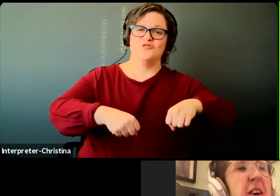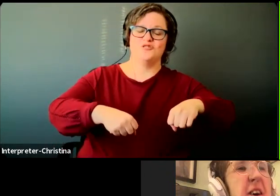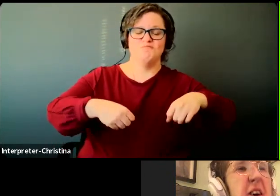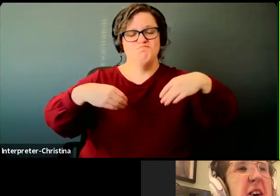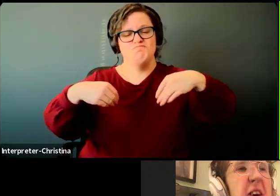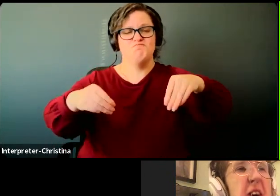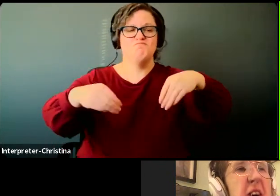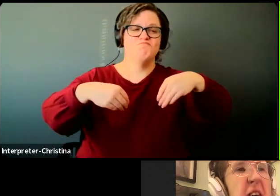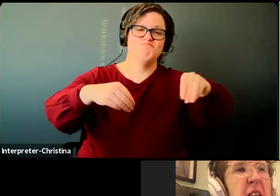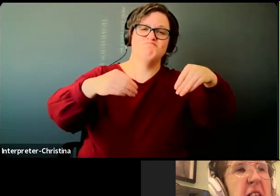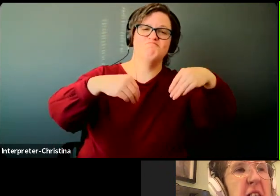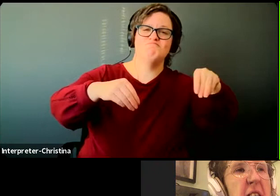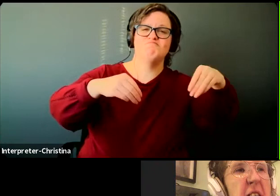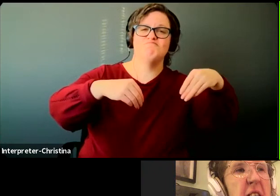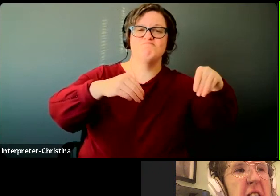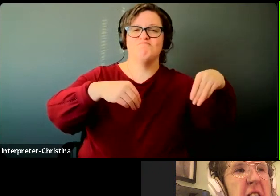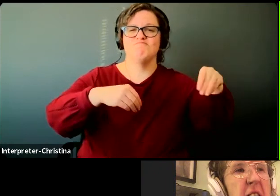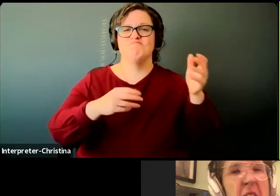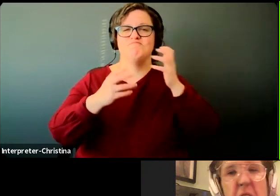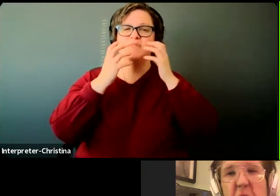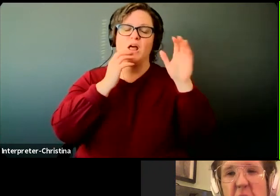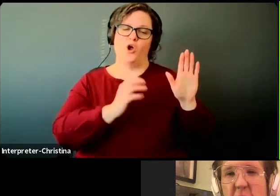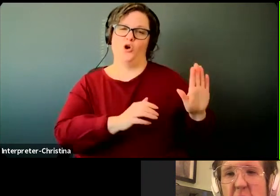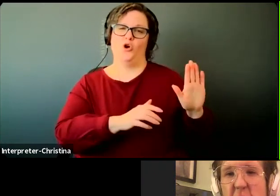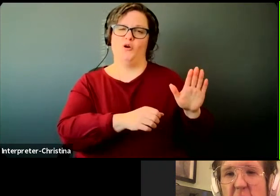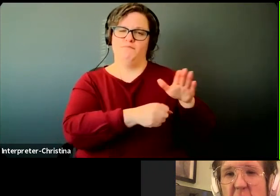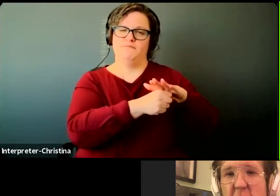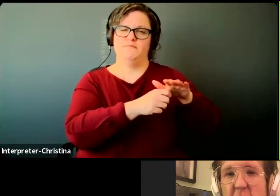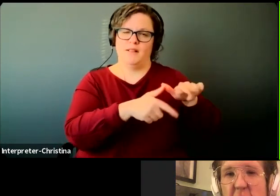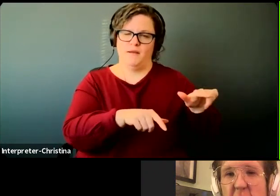Unde putu adu sonso?